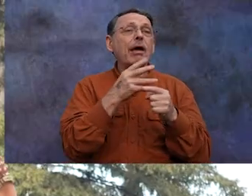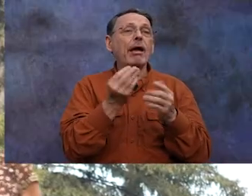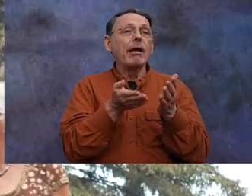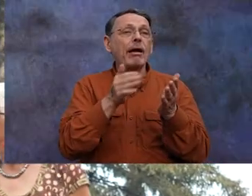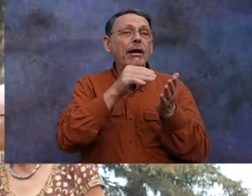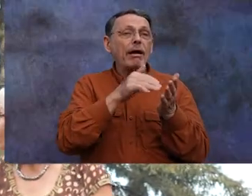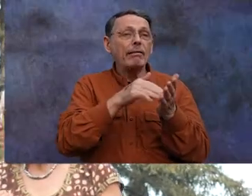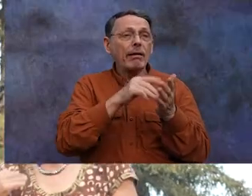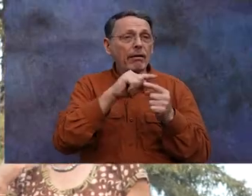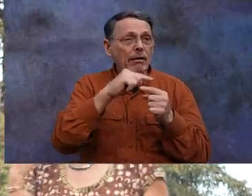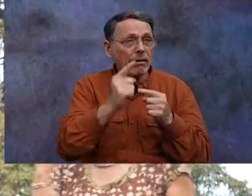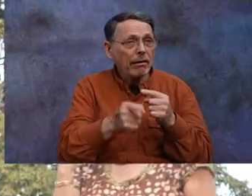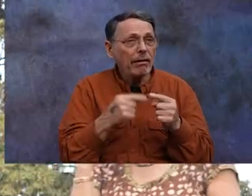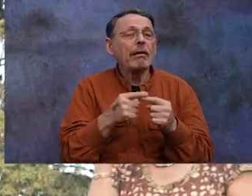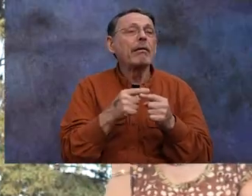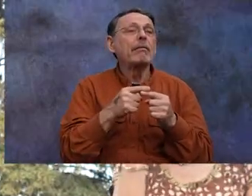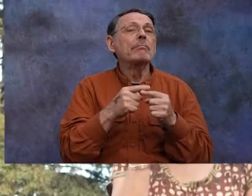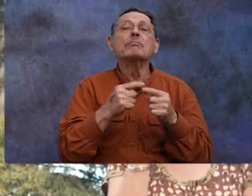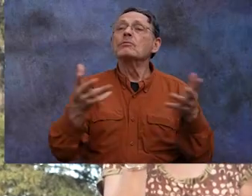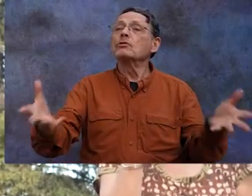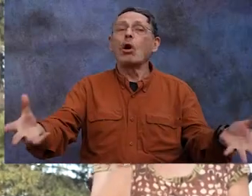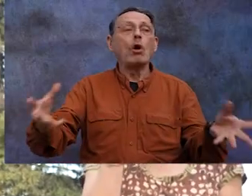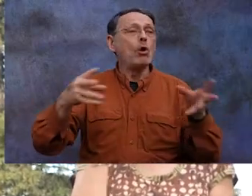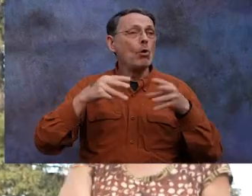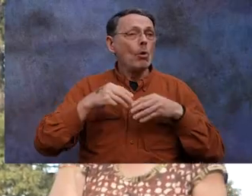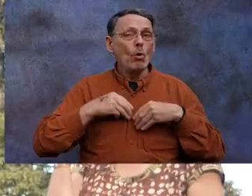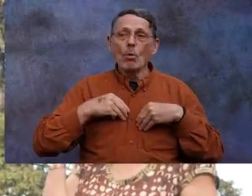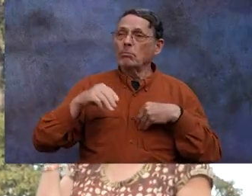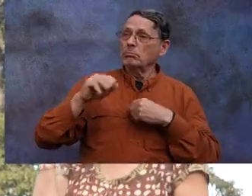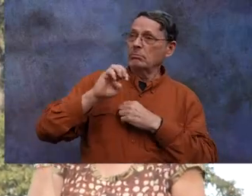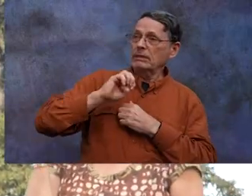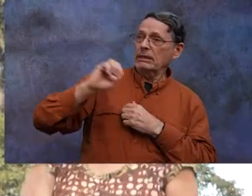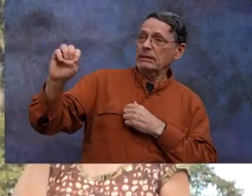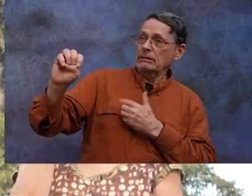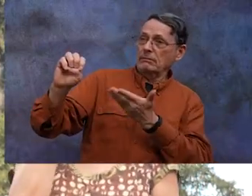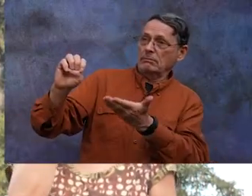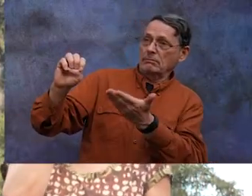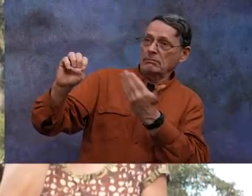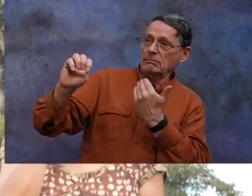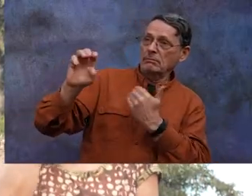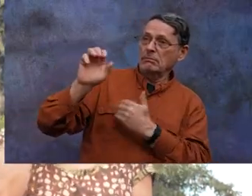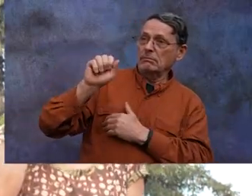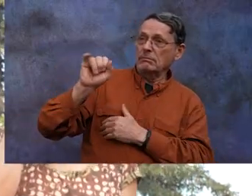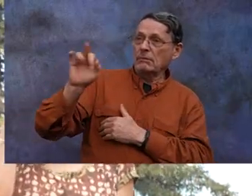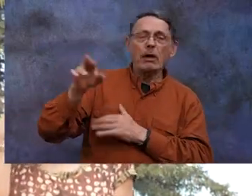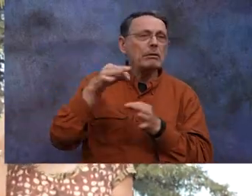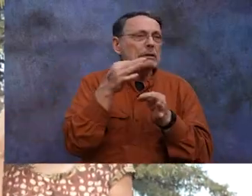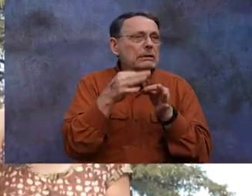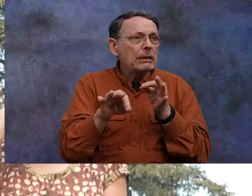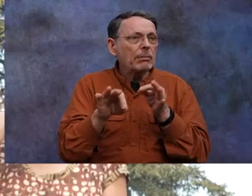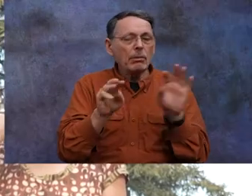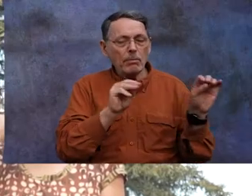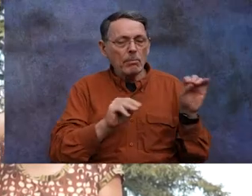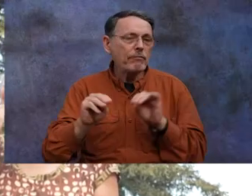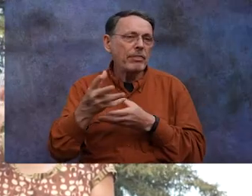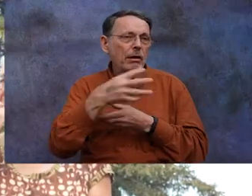We invite you to embody air East with a simple movement that combines the sign language for thank